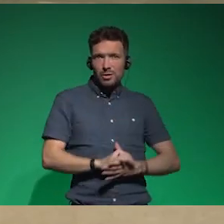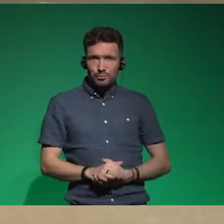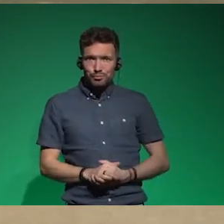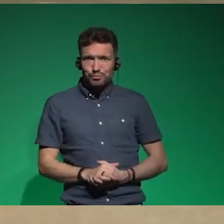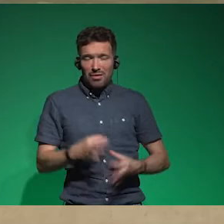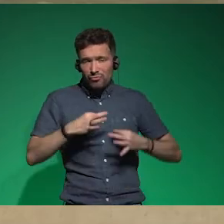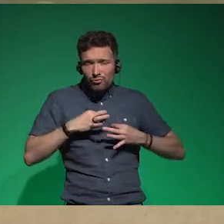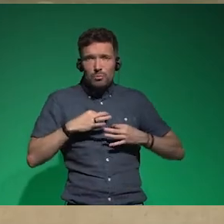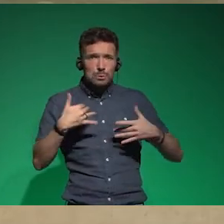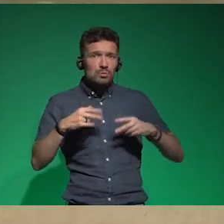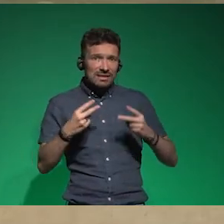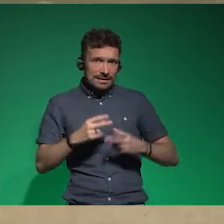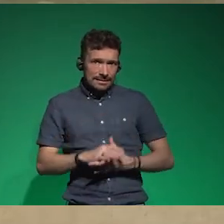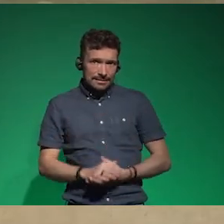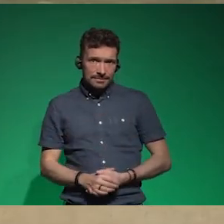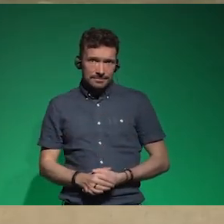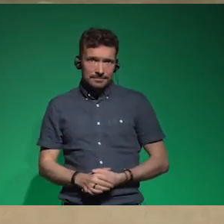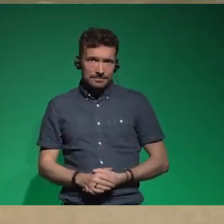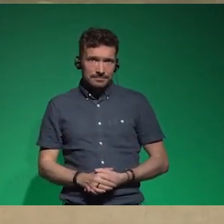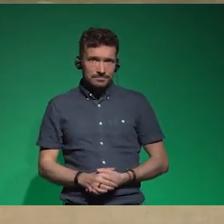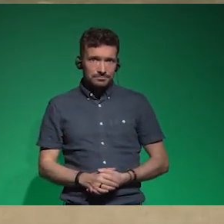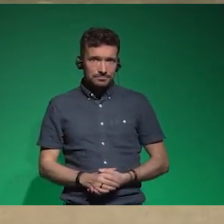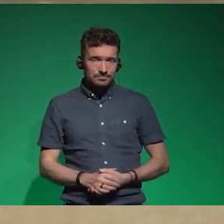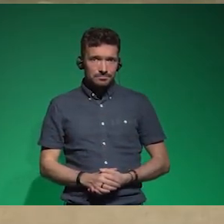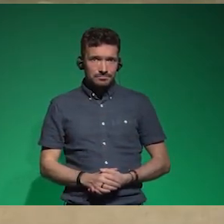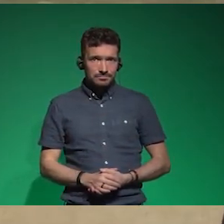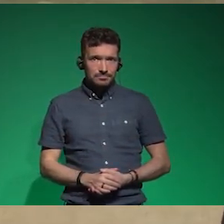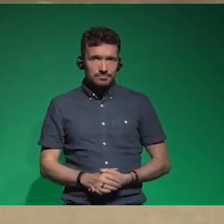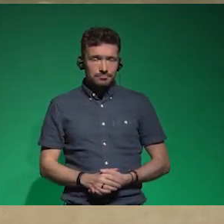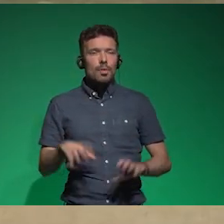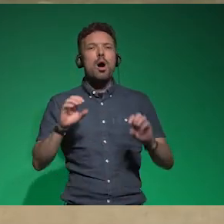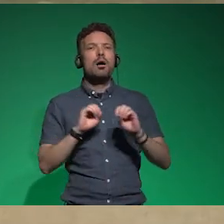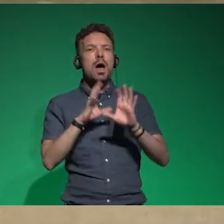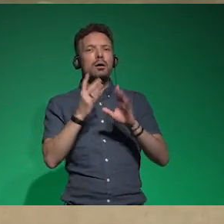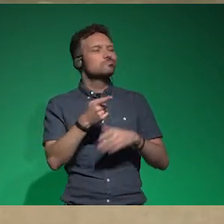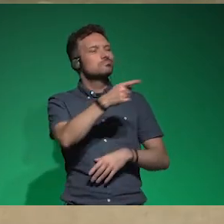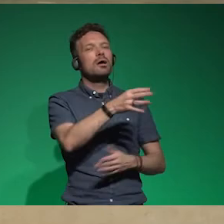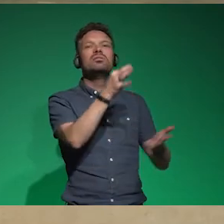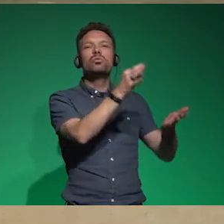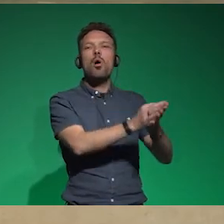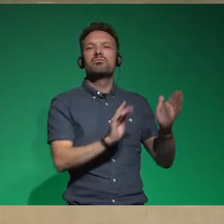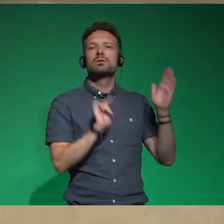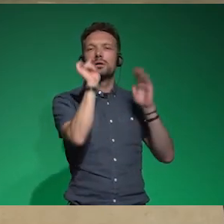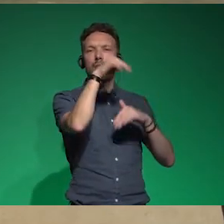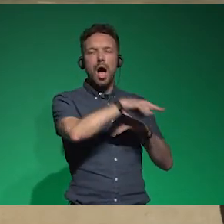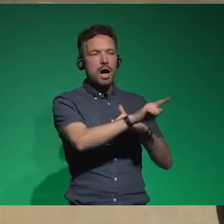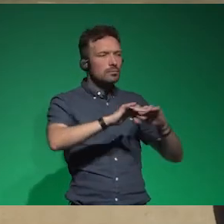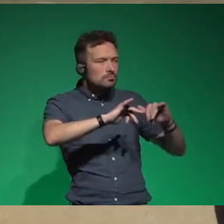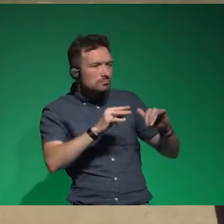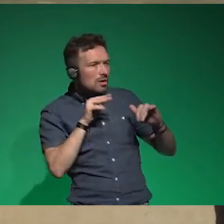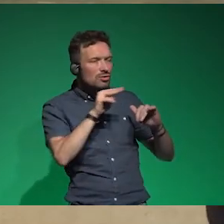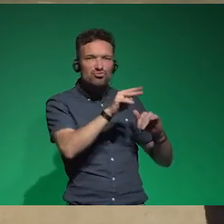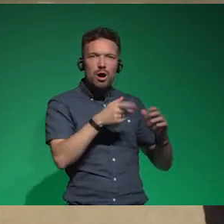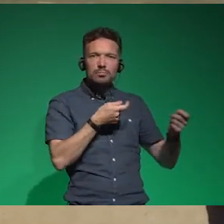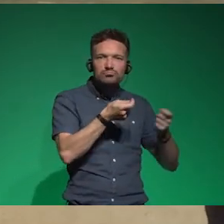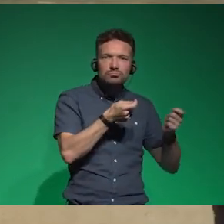of Göttingen University already communicate with the Bu Ayan also, and then we go to the chief of the village first, and